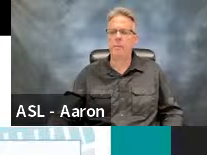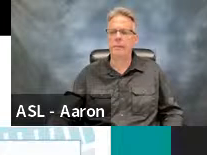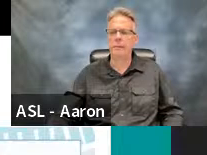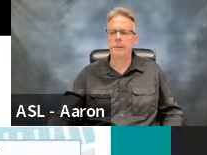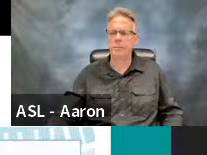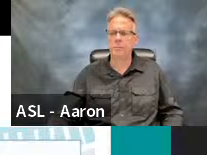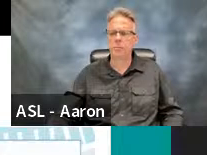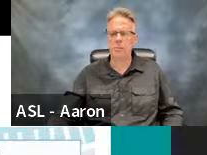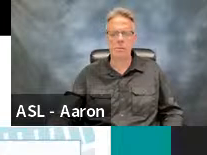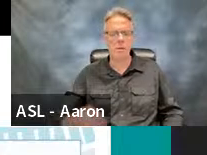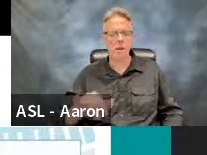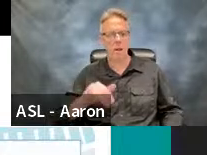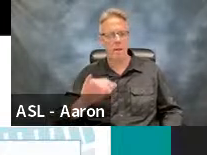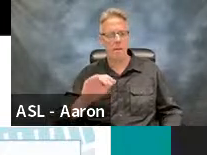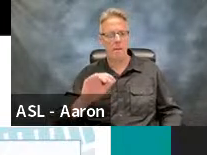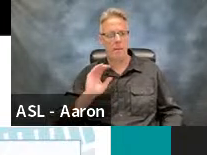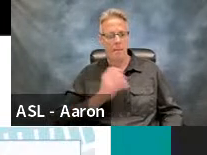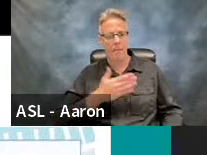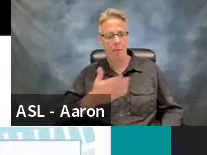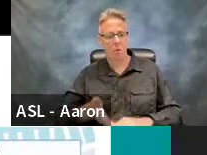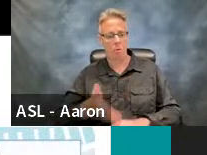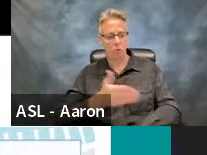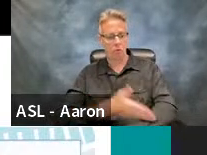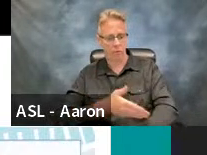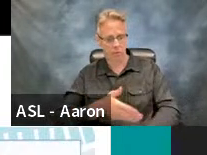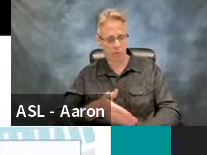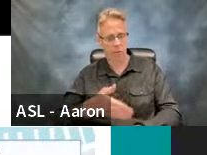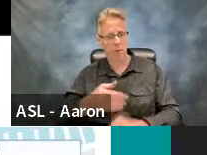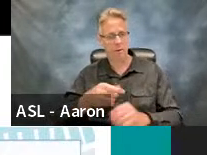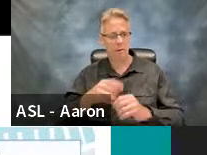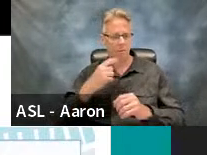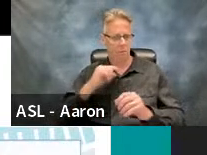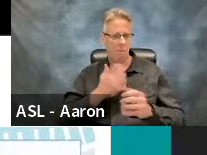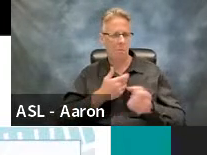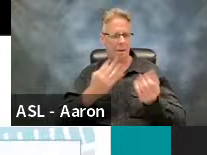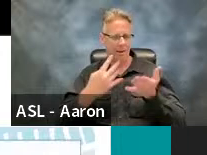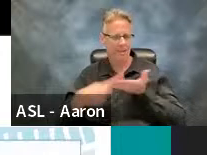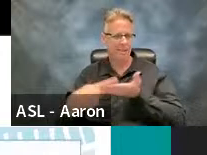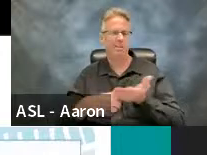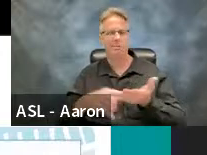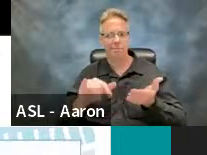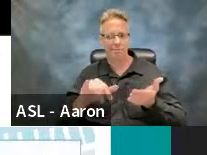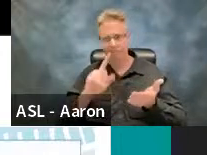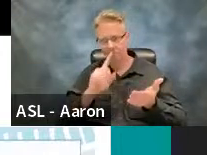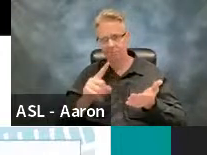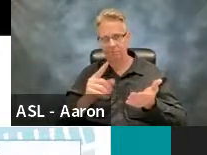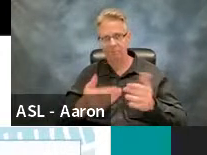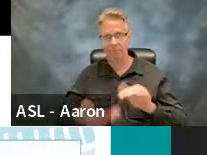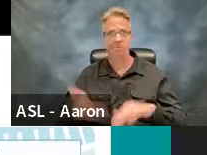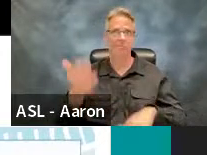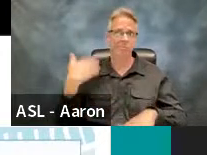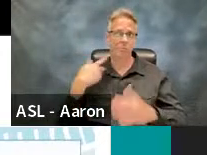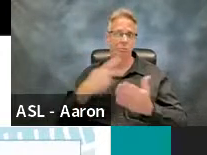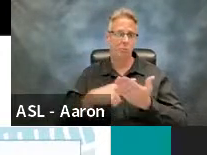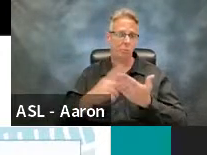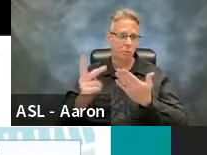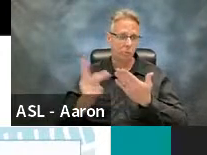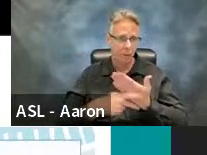The improvements, we've been in a lot of discussions, even dating back to the previous program,